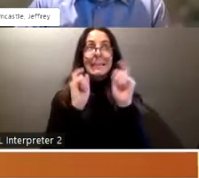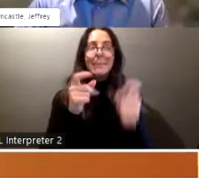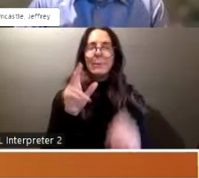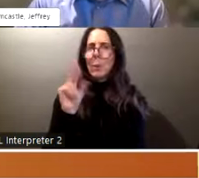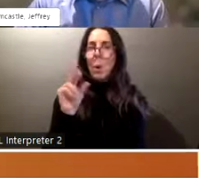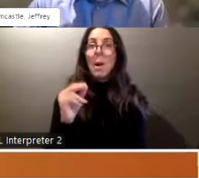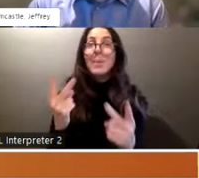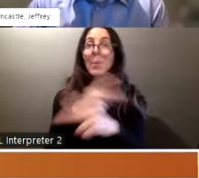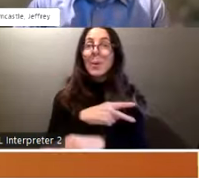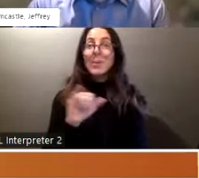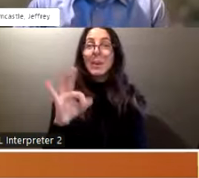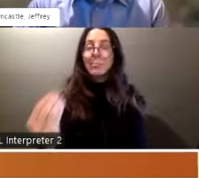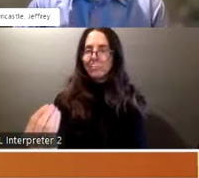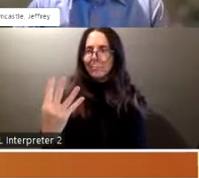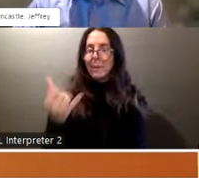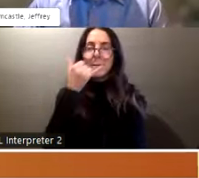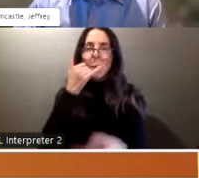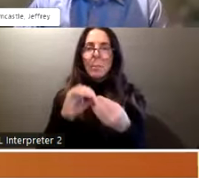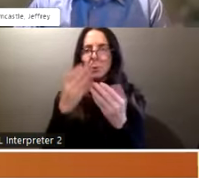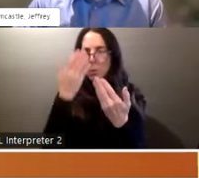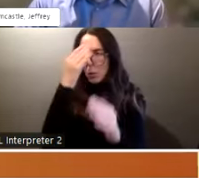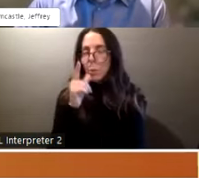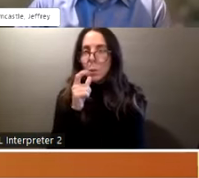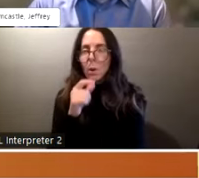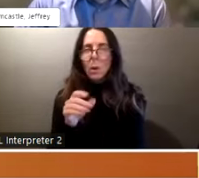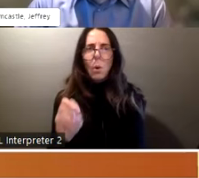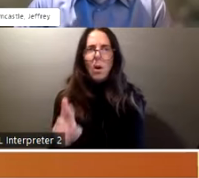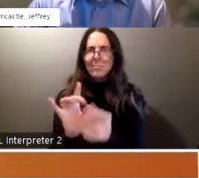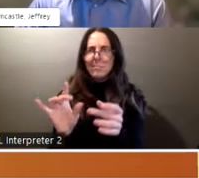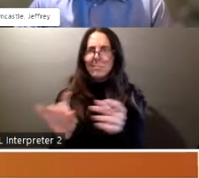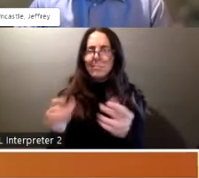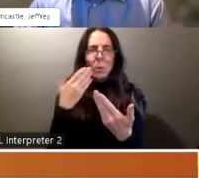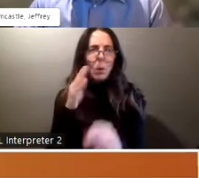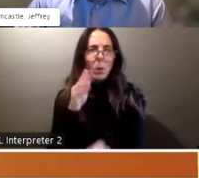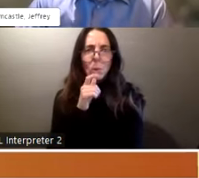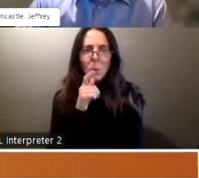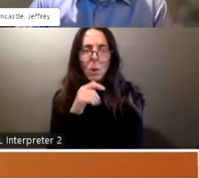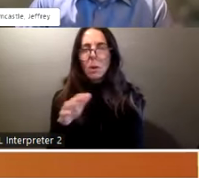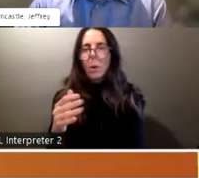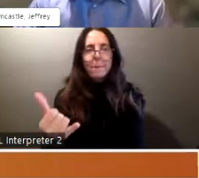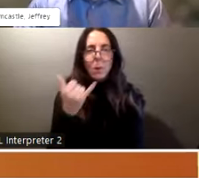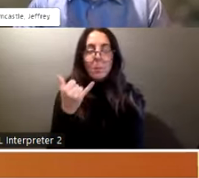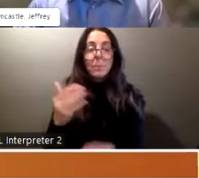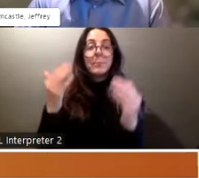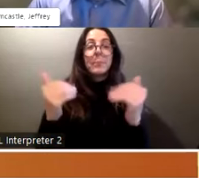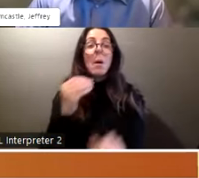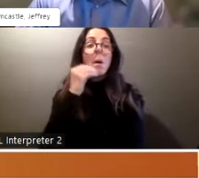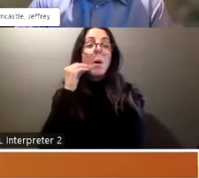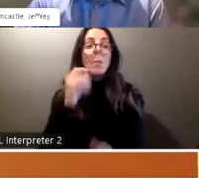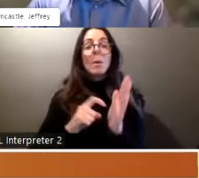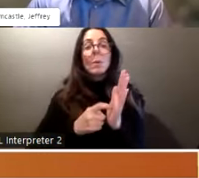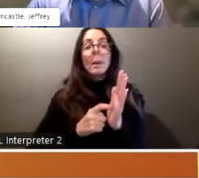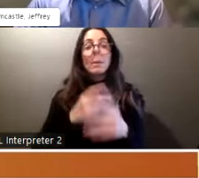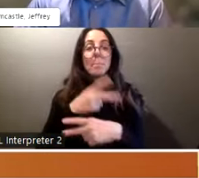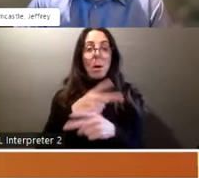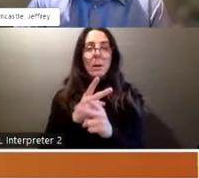pop-up, a phone number you haven't done research on, or an incoming phone call. Home repairs and products, John touched on this a little bit. I